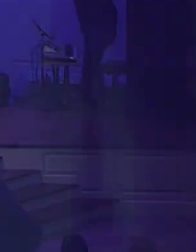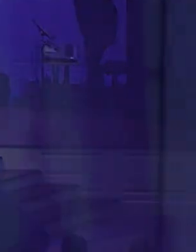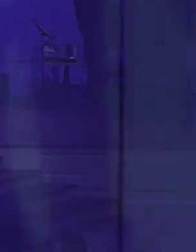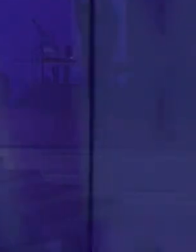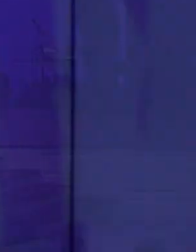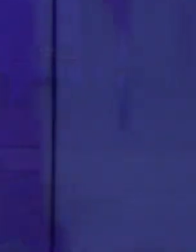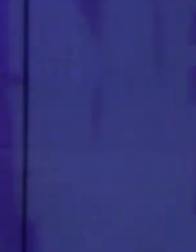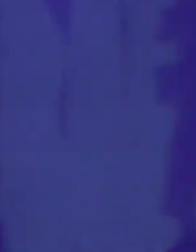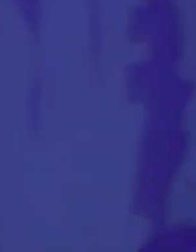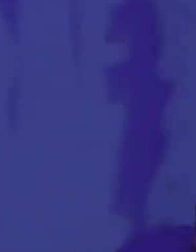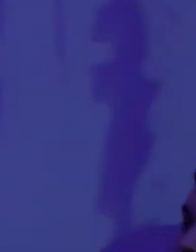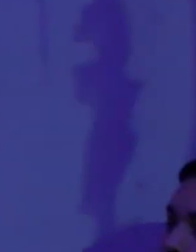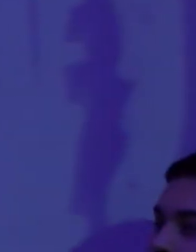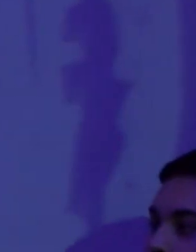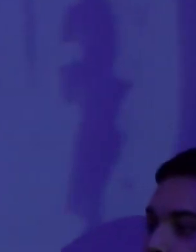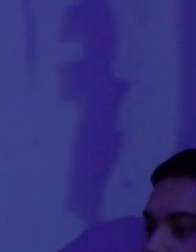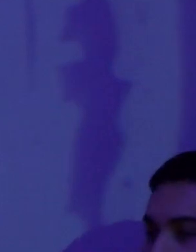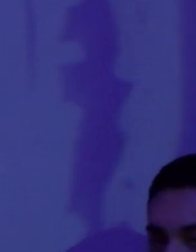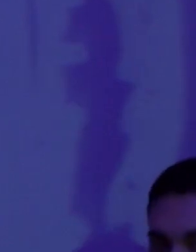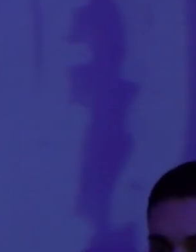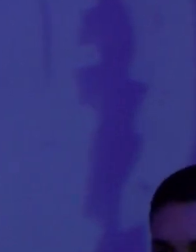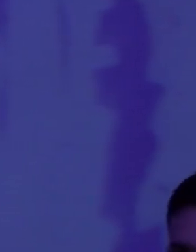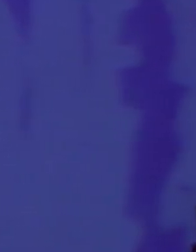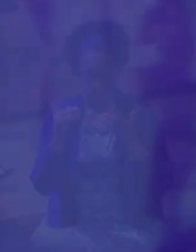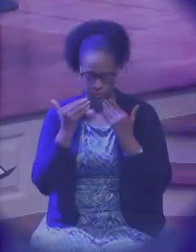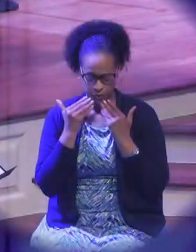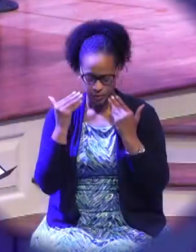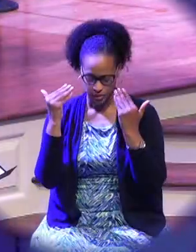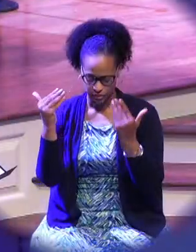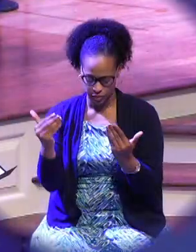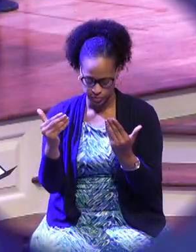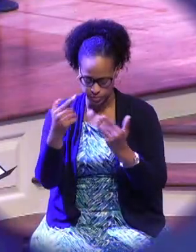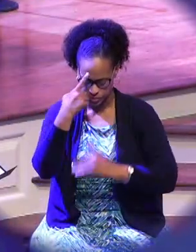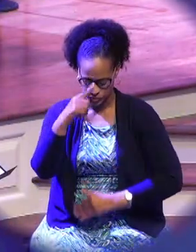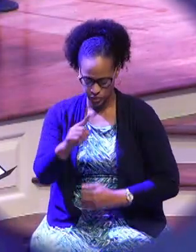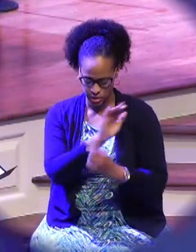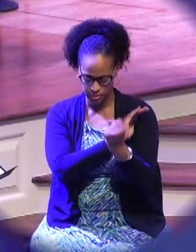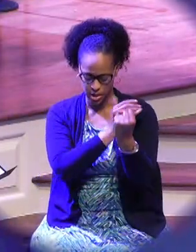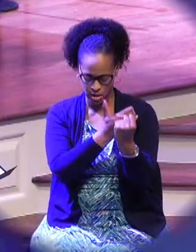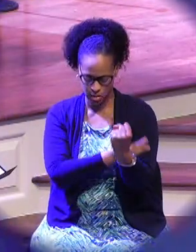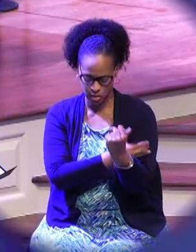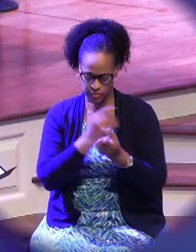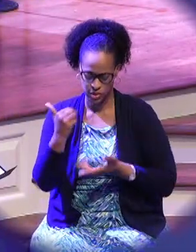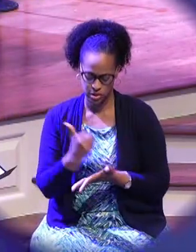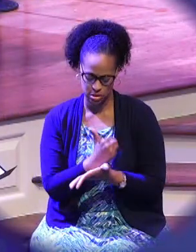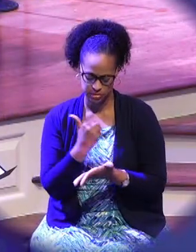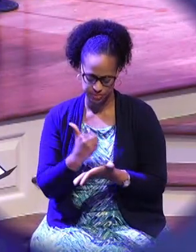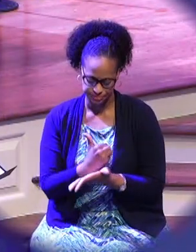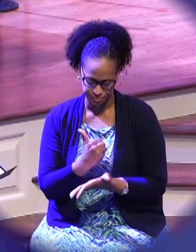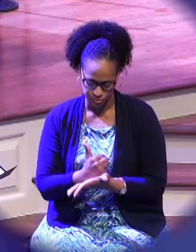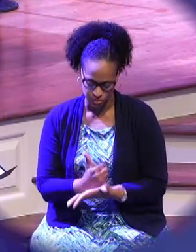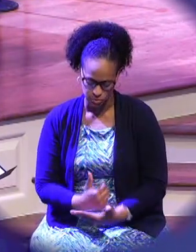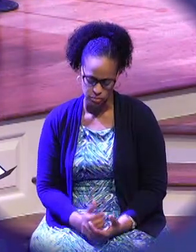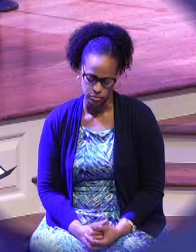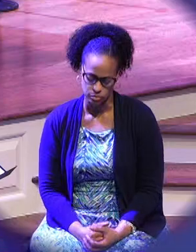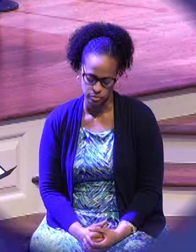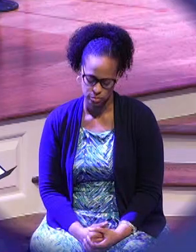join me in a word of prayer. Lord, we are so grateful for the power of the gospel.